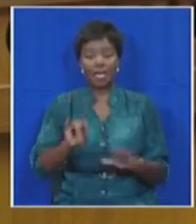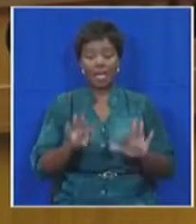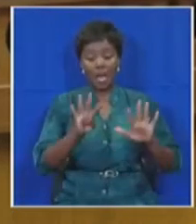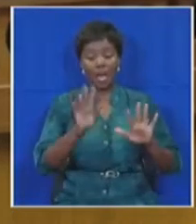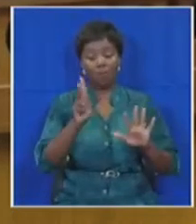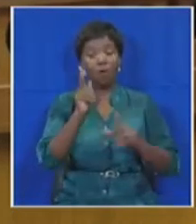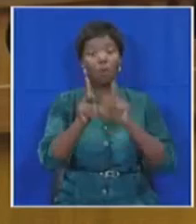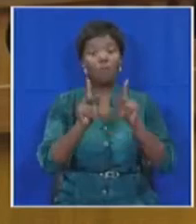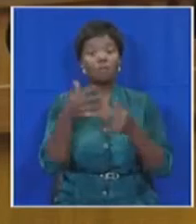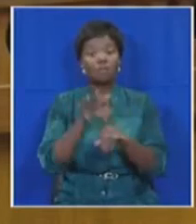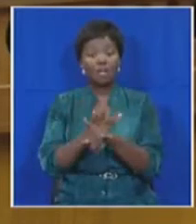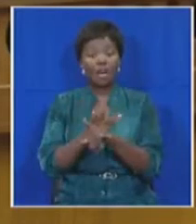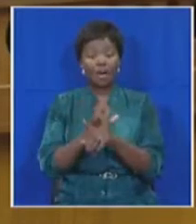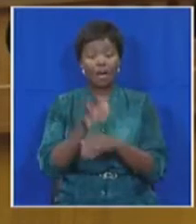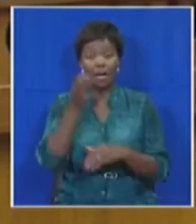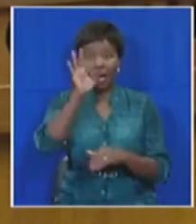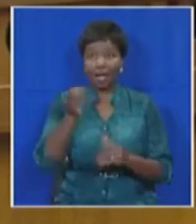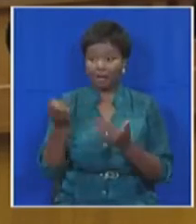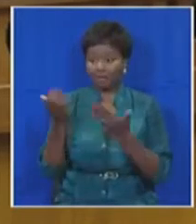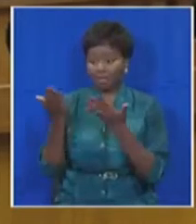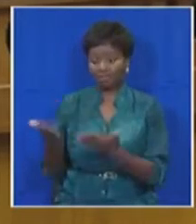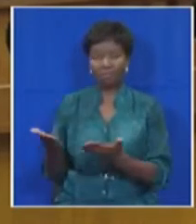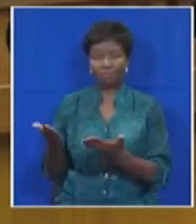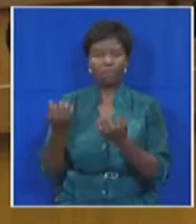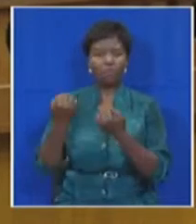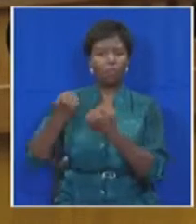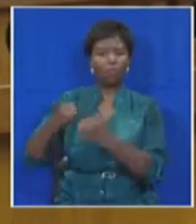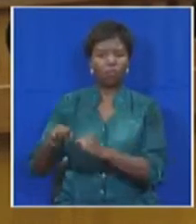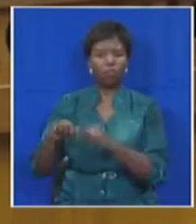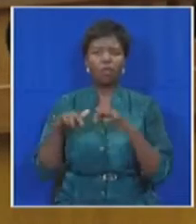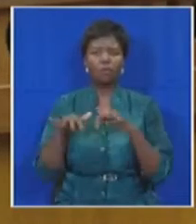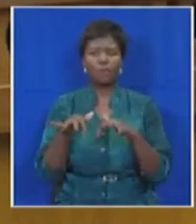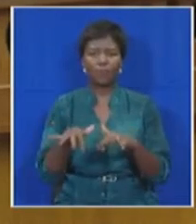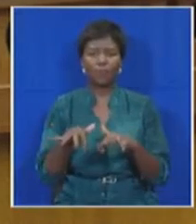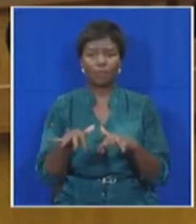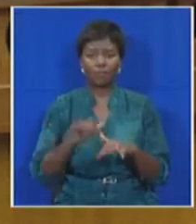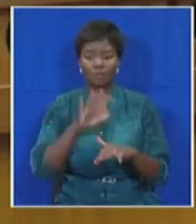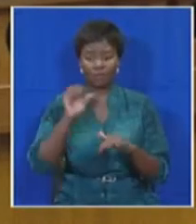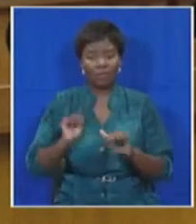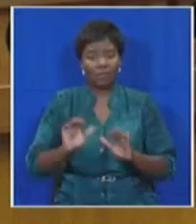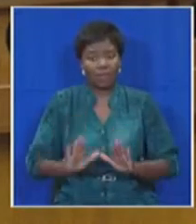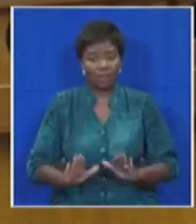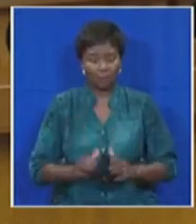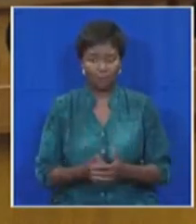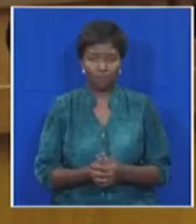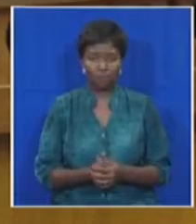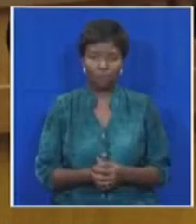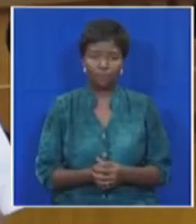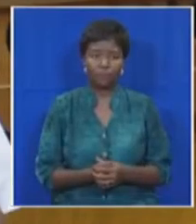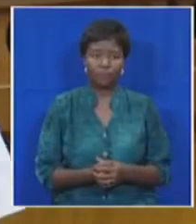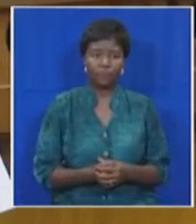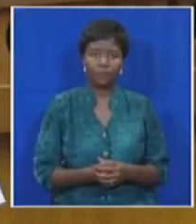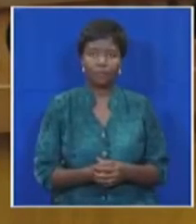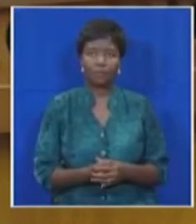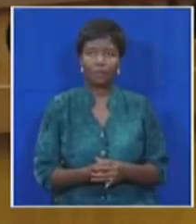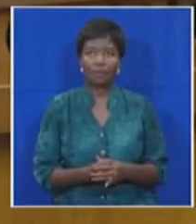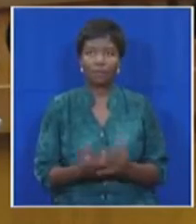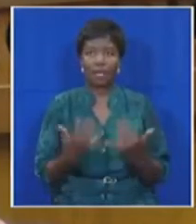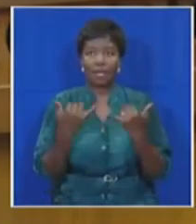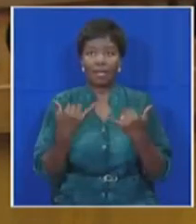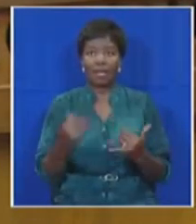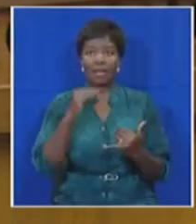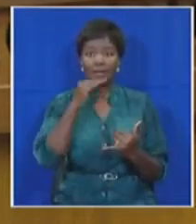turned against the people of this country. This is a murderous